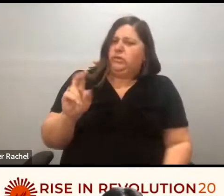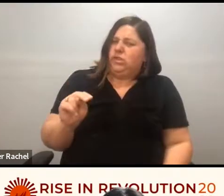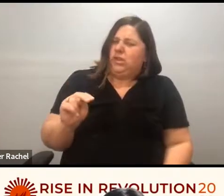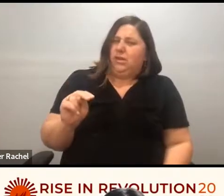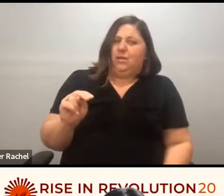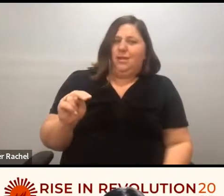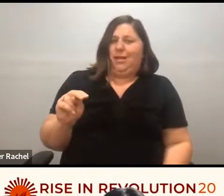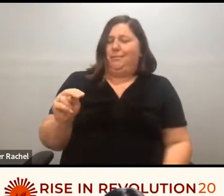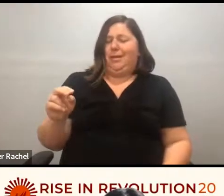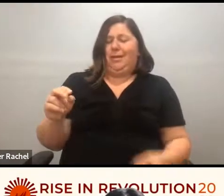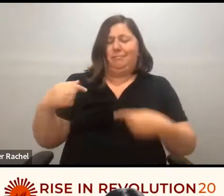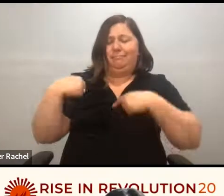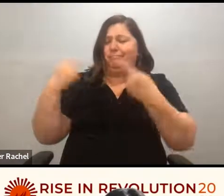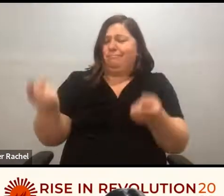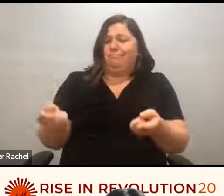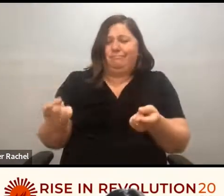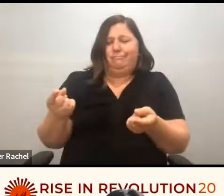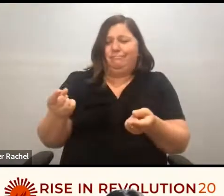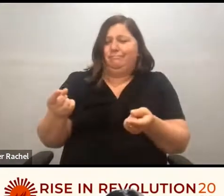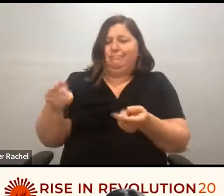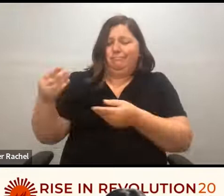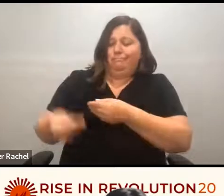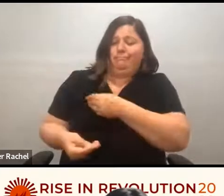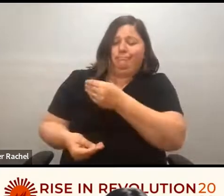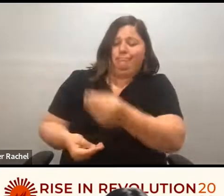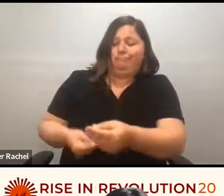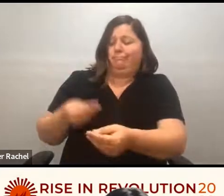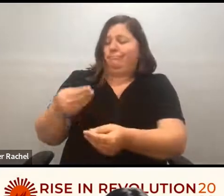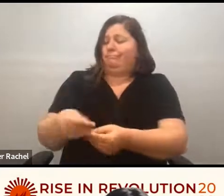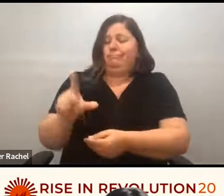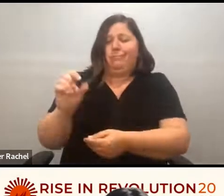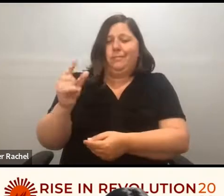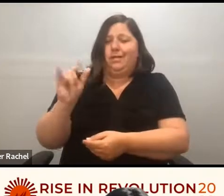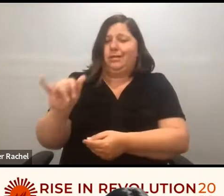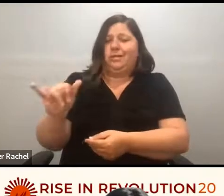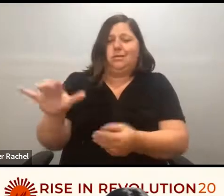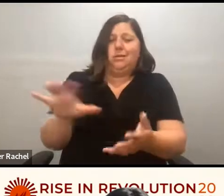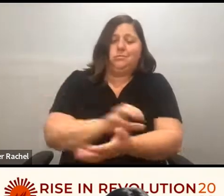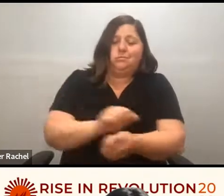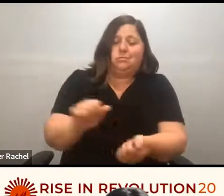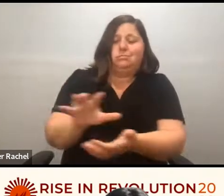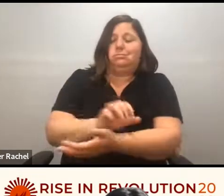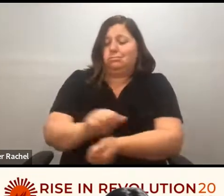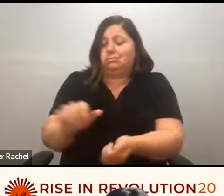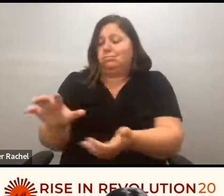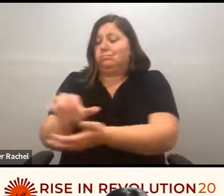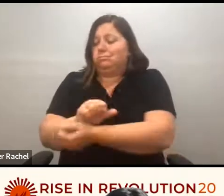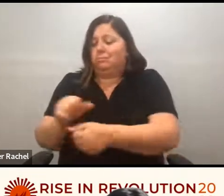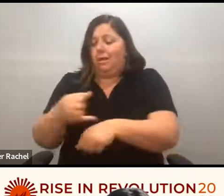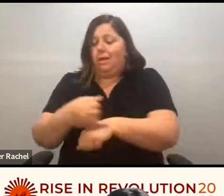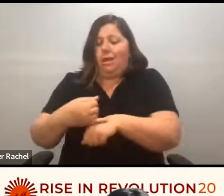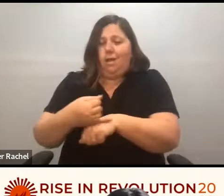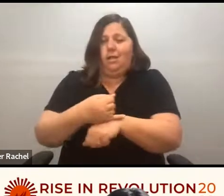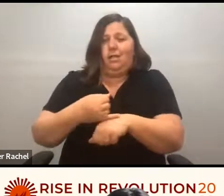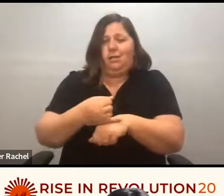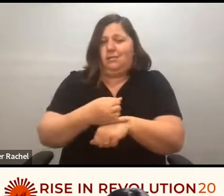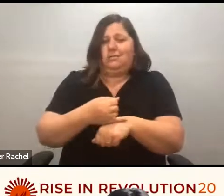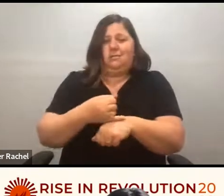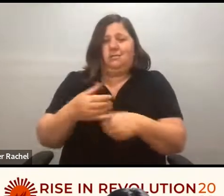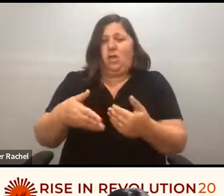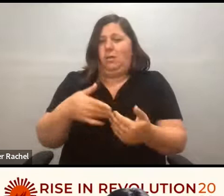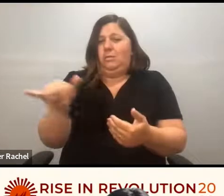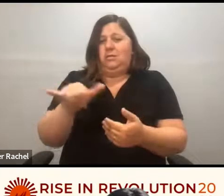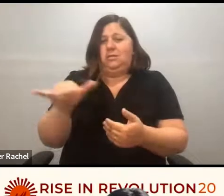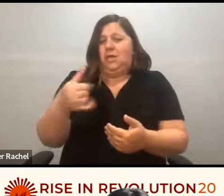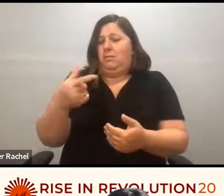just completely, you know, destroying and having wrecking so much havoc on our islands. You know, it's a very similar situation in